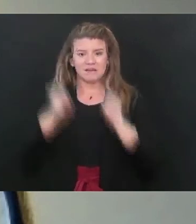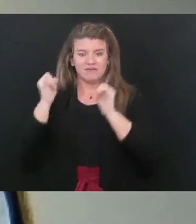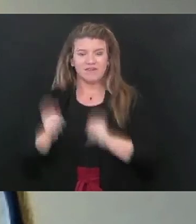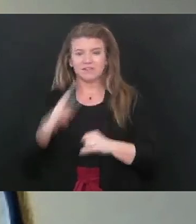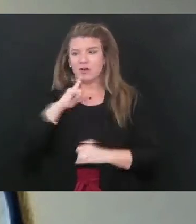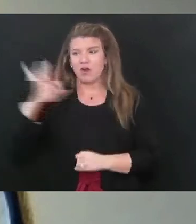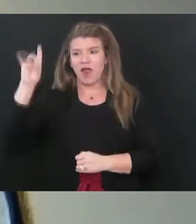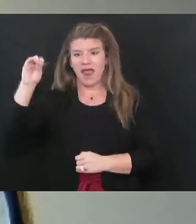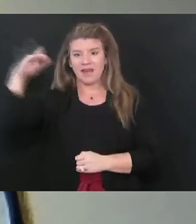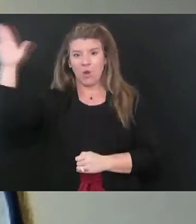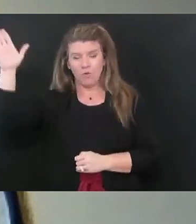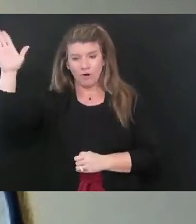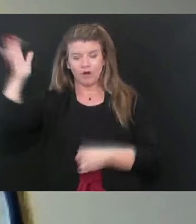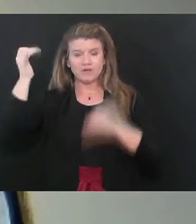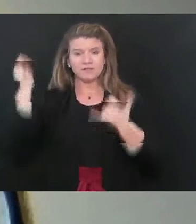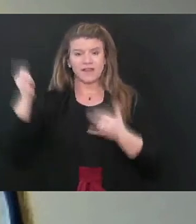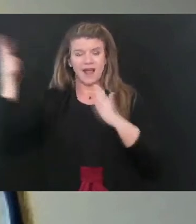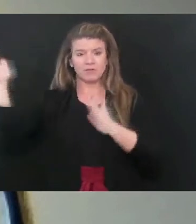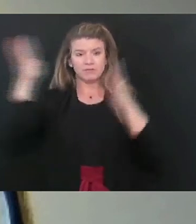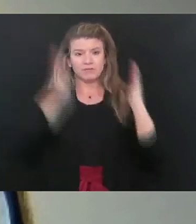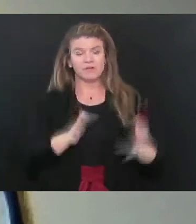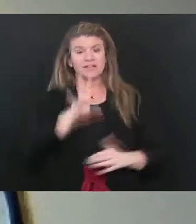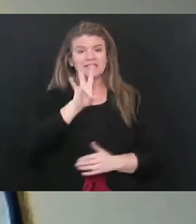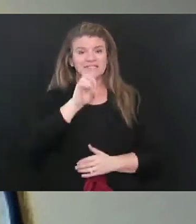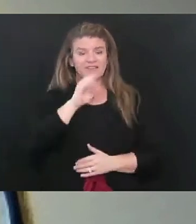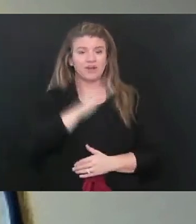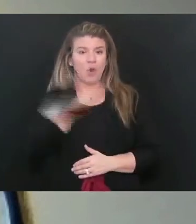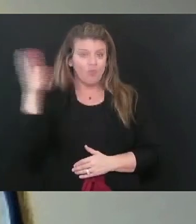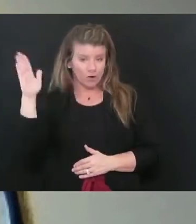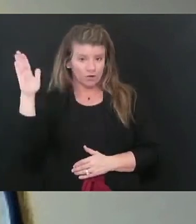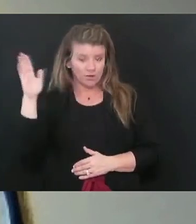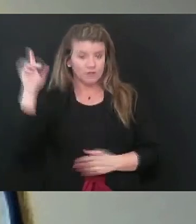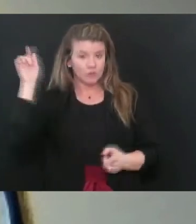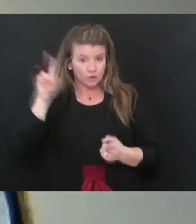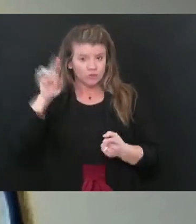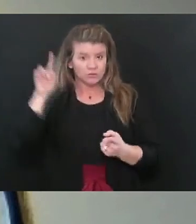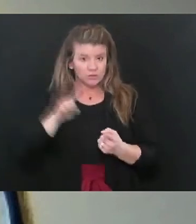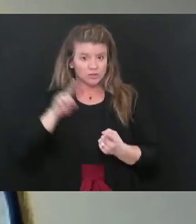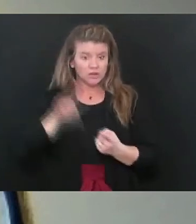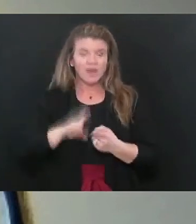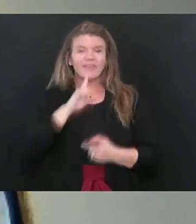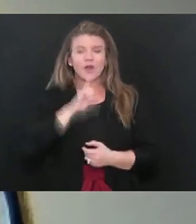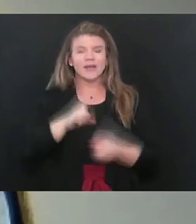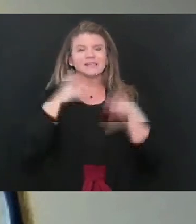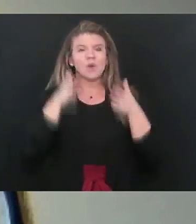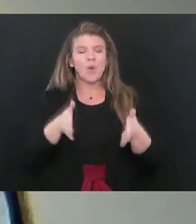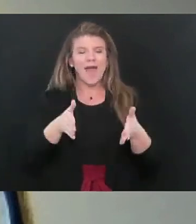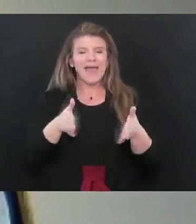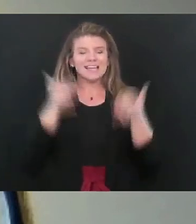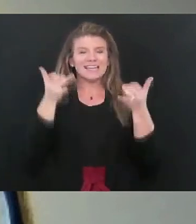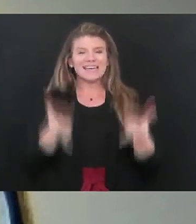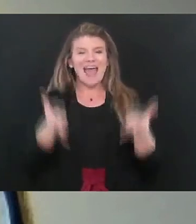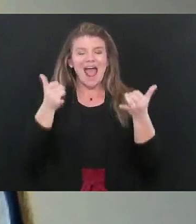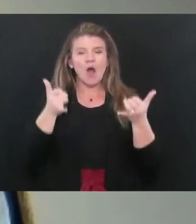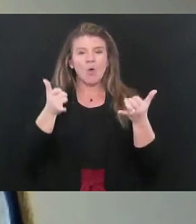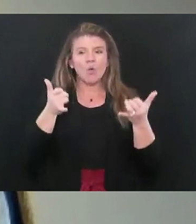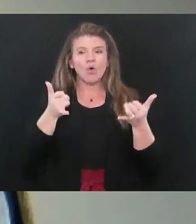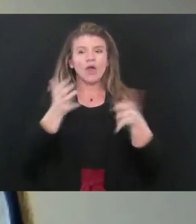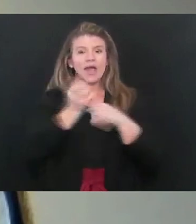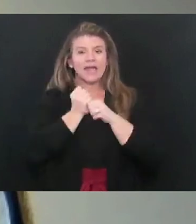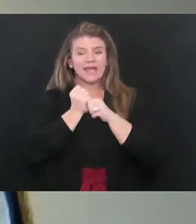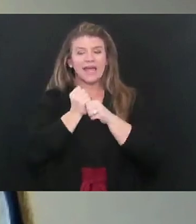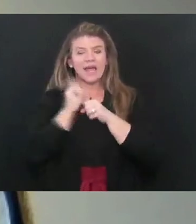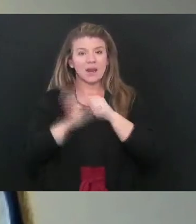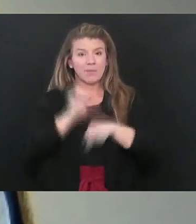80 over on that list. So we're reducing that list quickly now. There is a way to now get an appointment